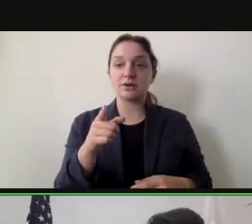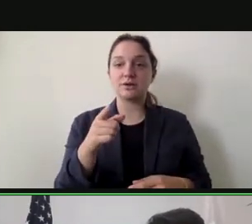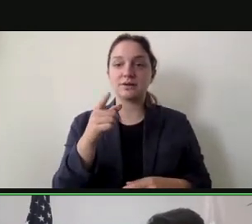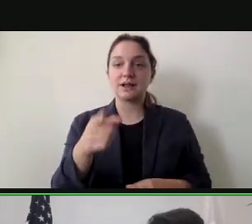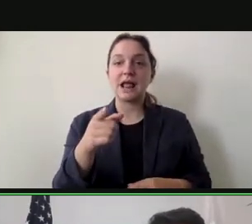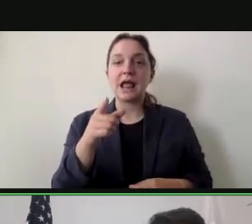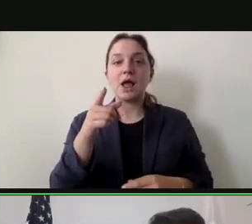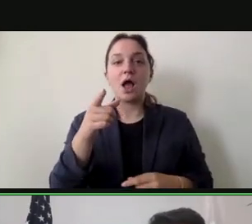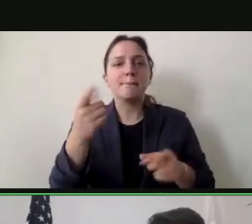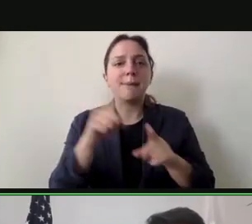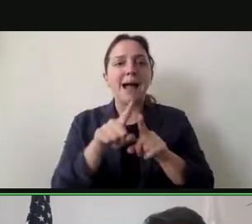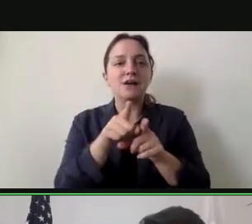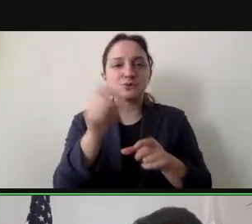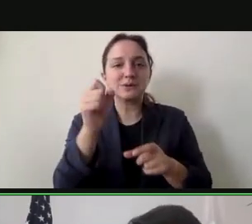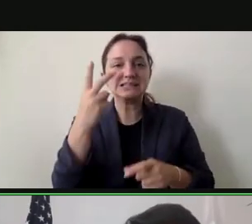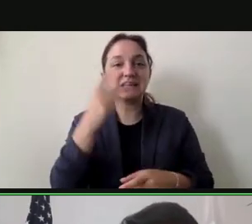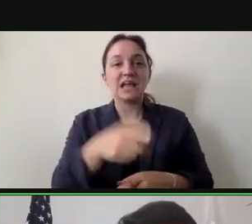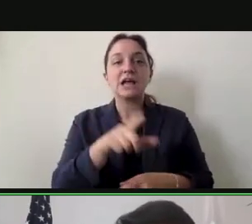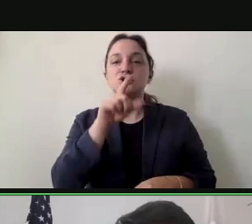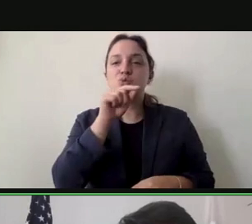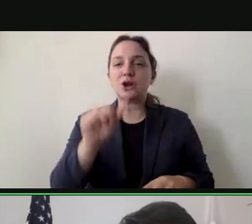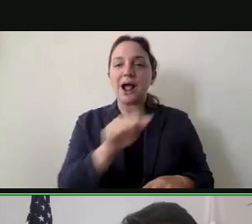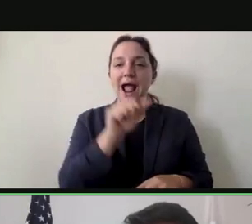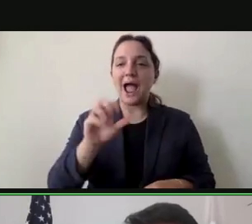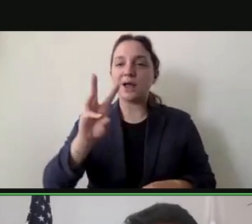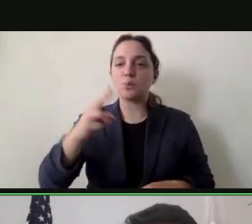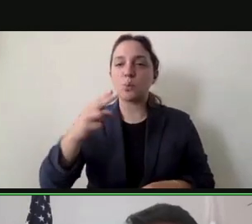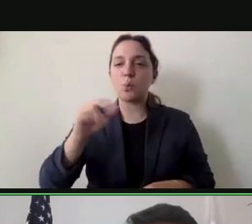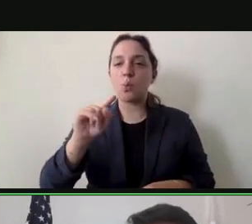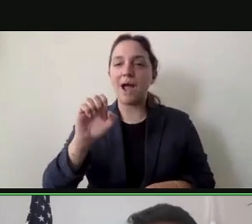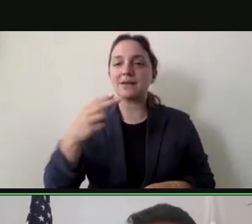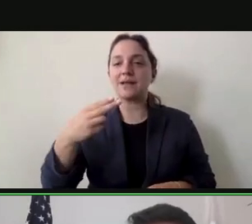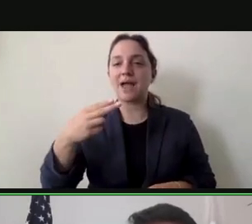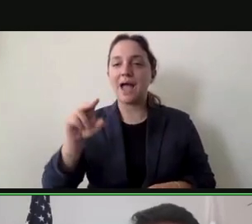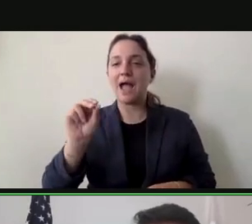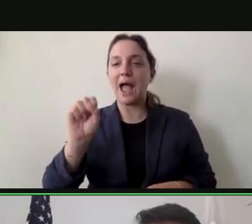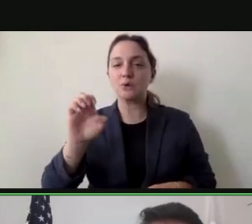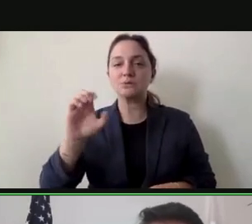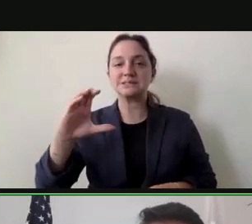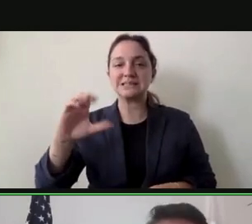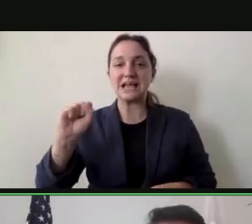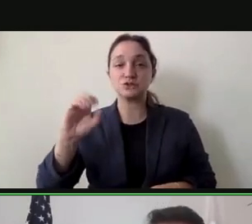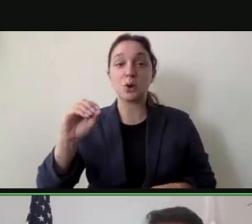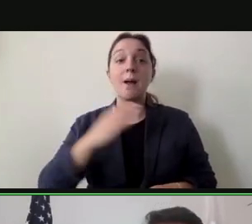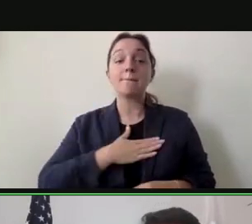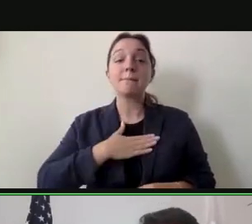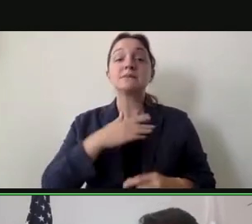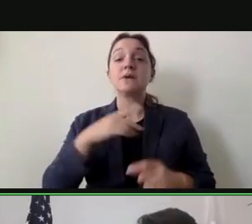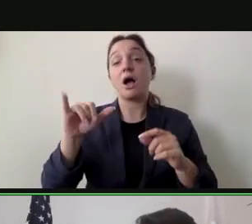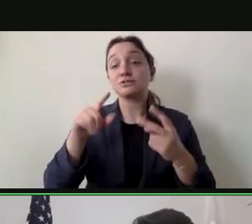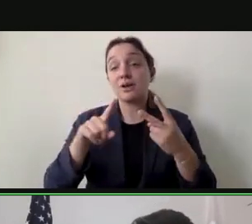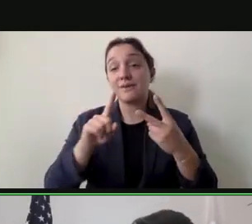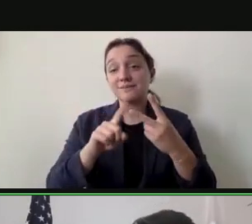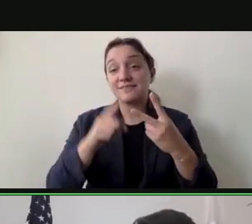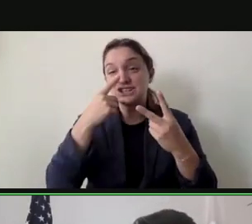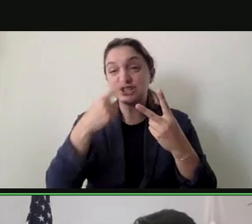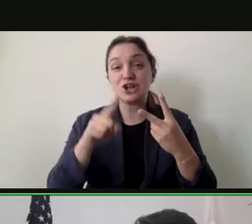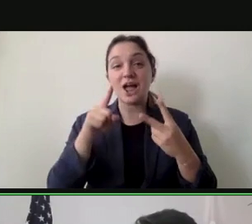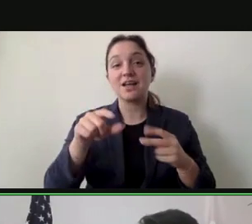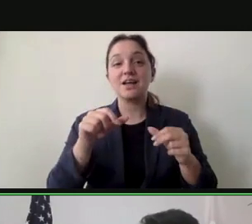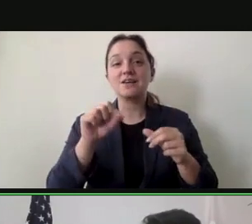at White House CSO, and please do take a look at sustainability.gov, where you can find, if you haven't seen it yet, the federal sustainability